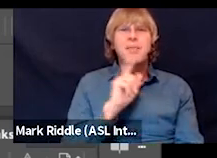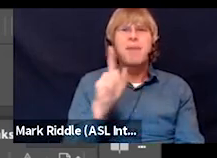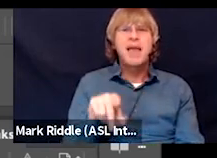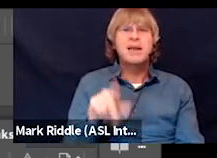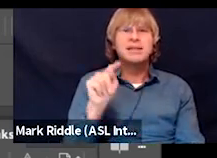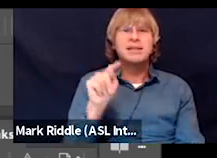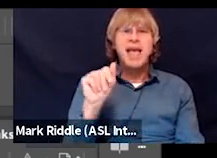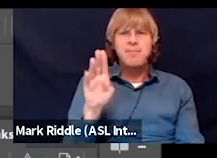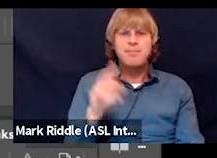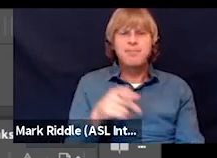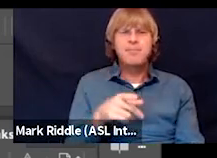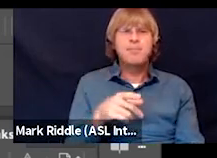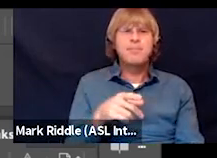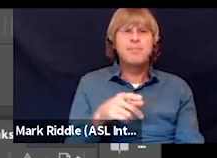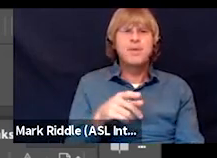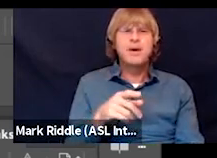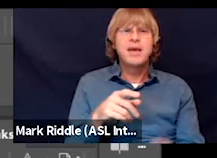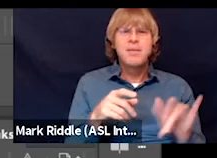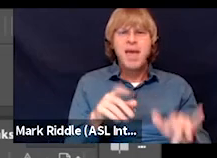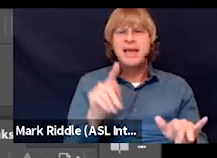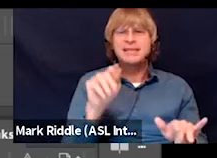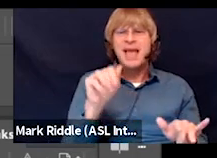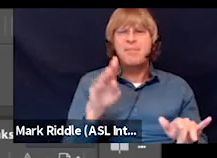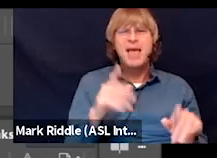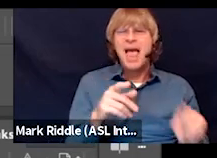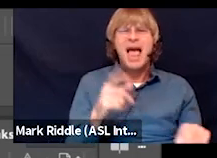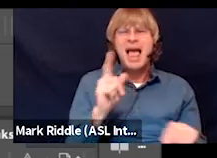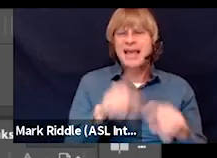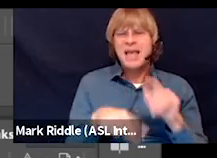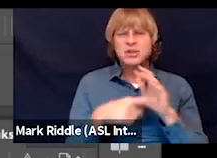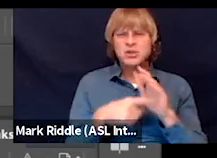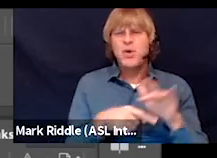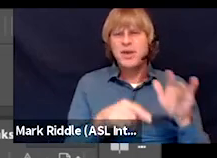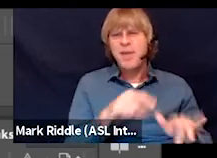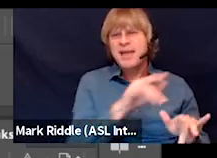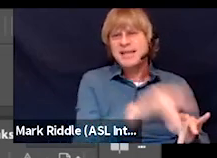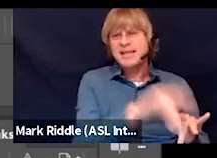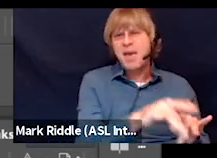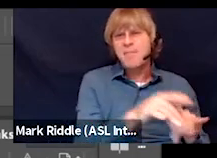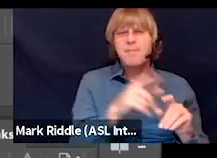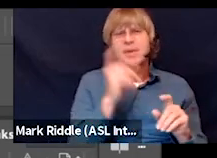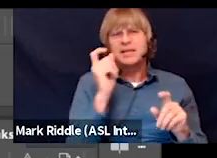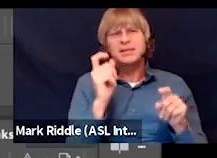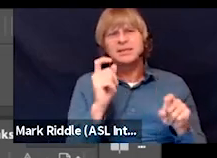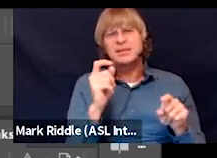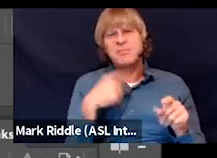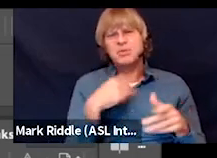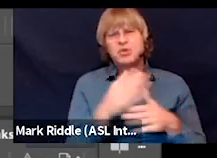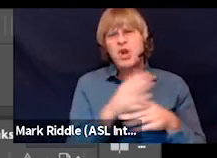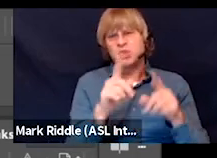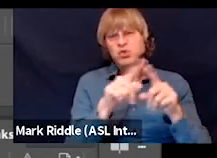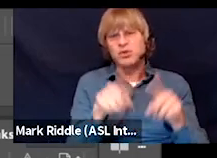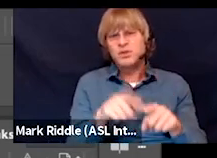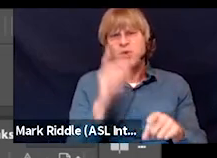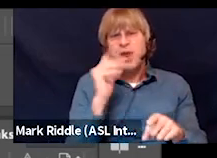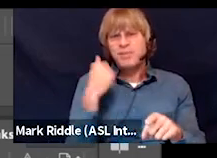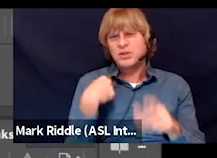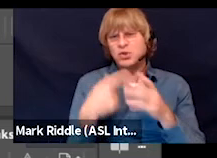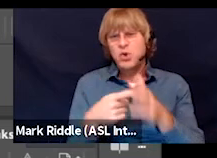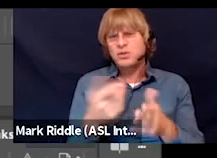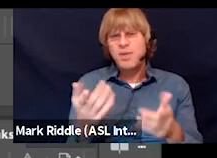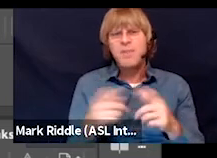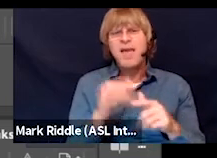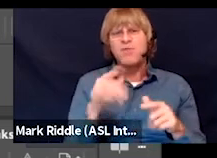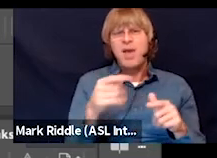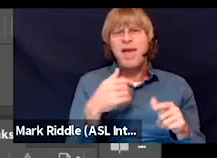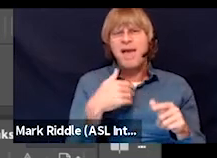tab. I'm not going to be able to show you the command tab because I'm sharing the screen. It's not going to show you other things. But if